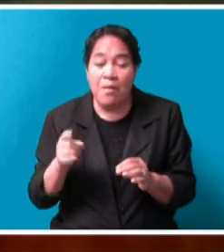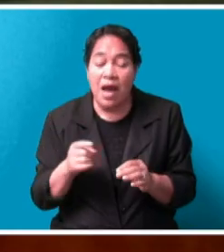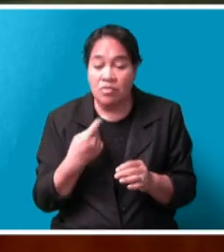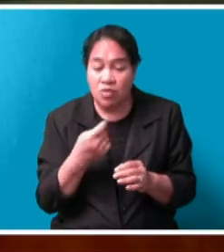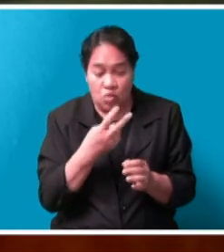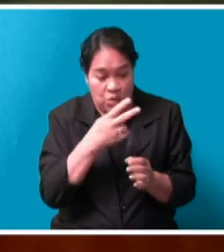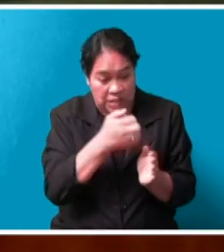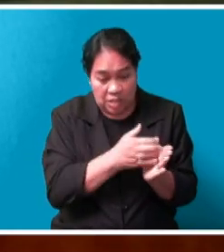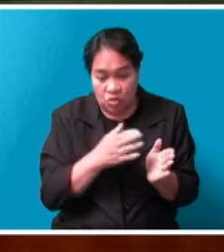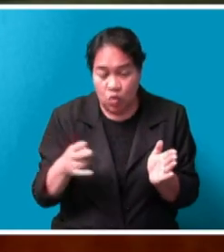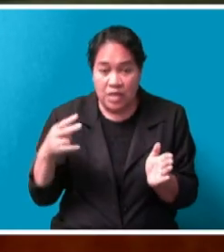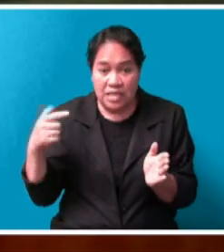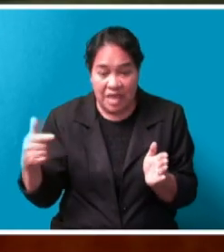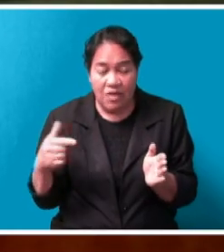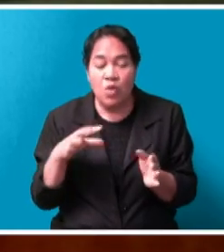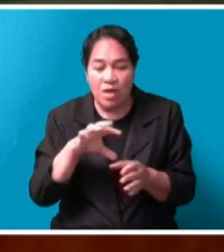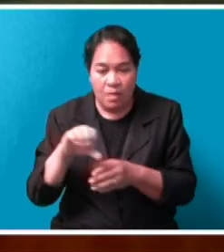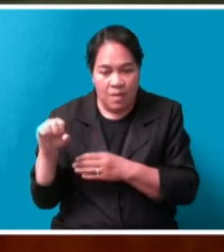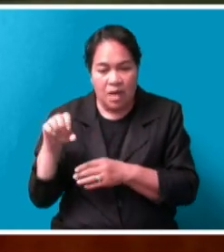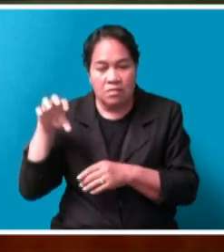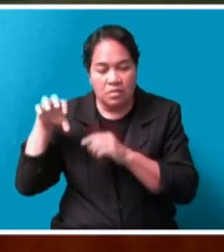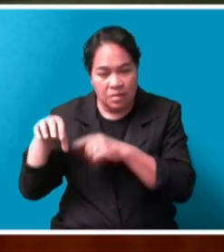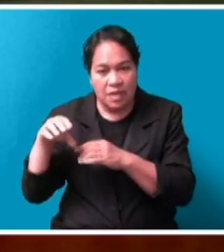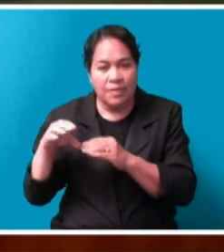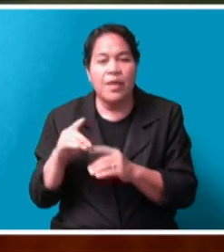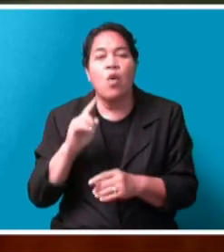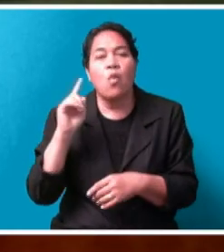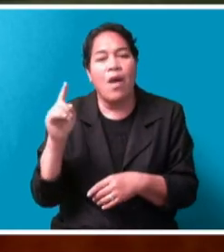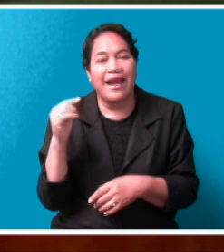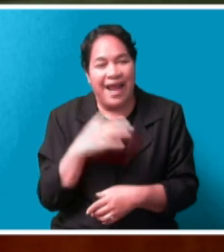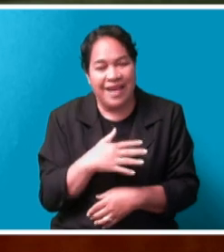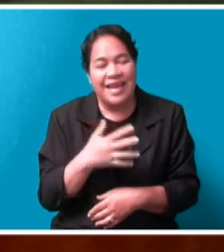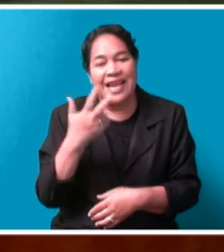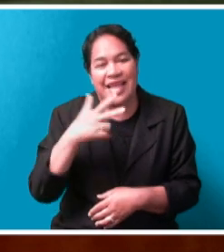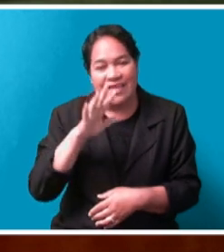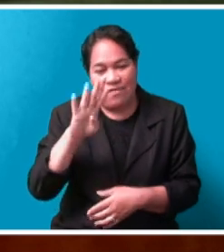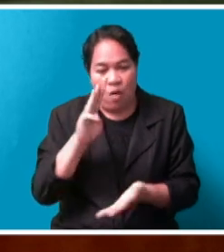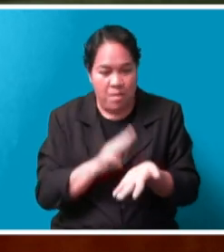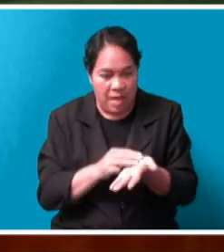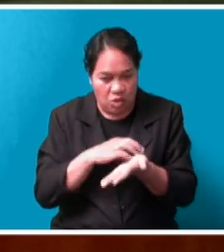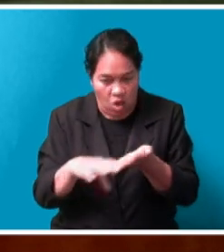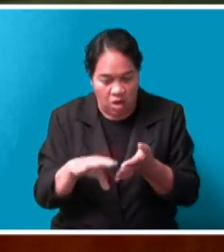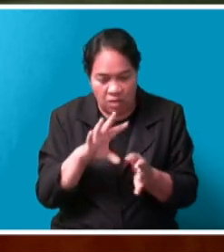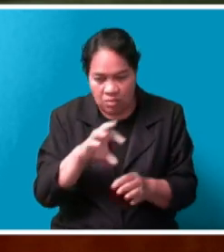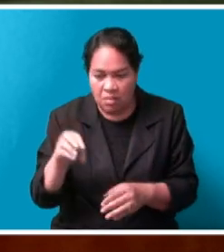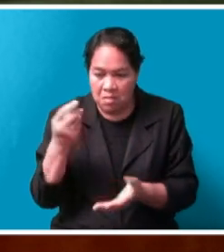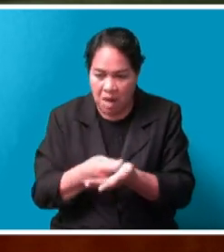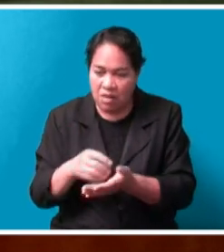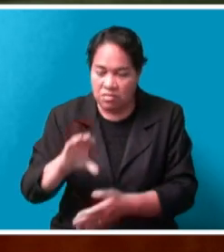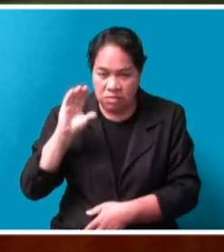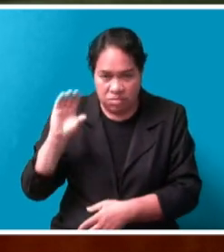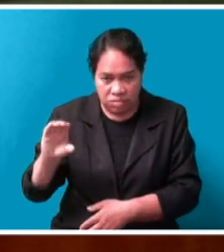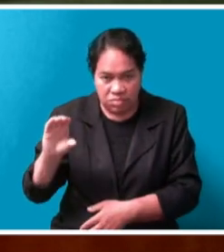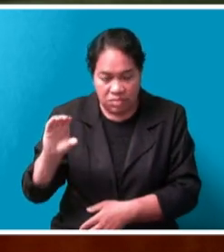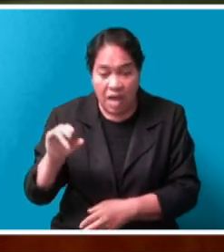2026-2027 fiscal year, we have locked in a massive total investment of 184 million across these essential pillars.